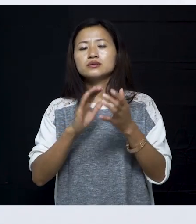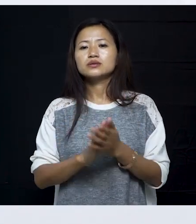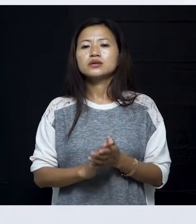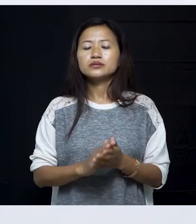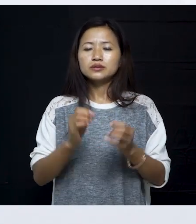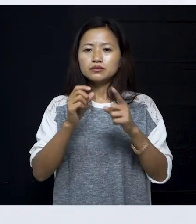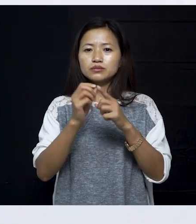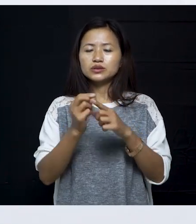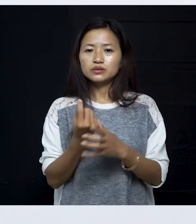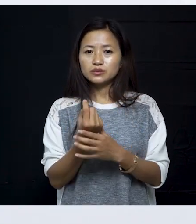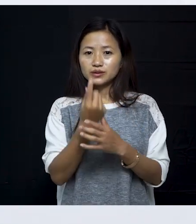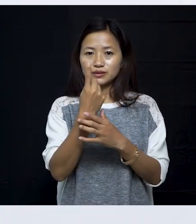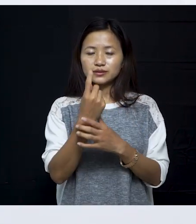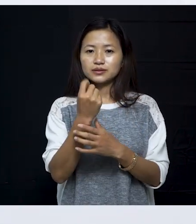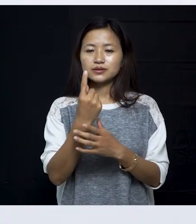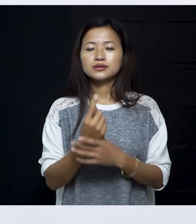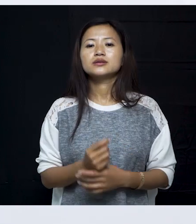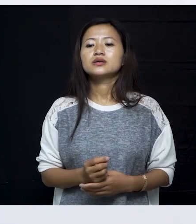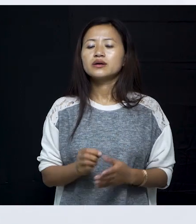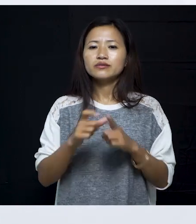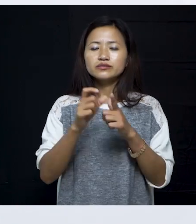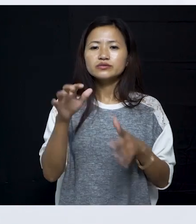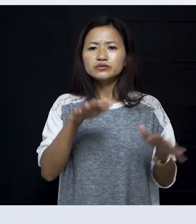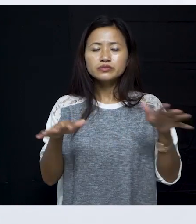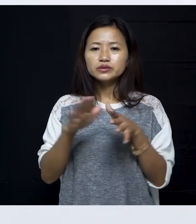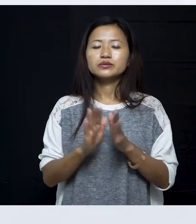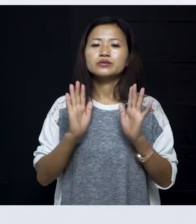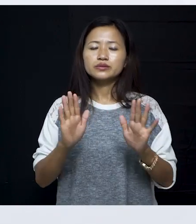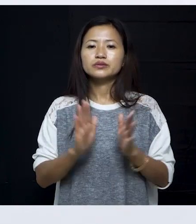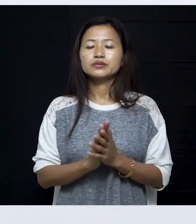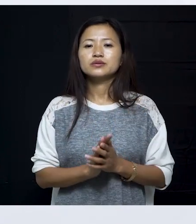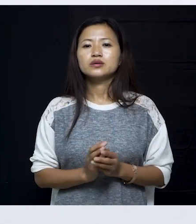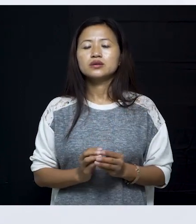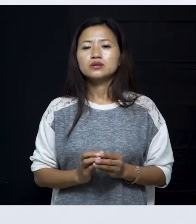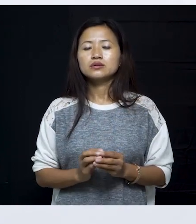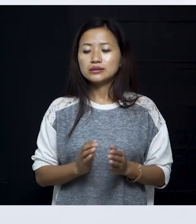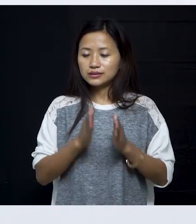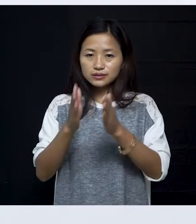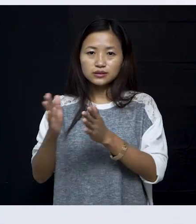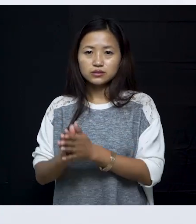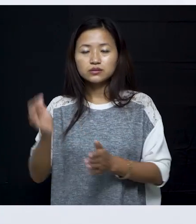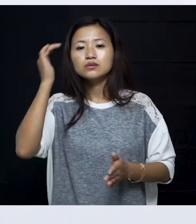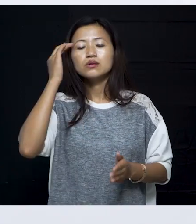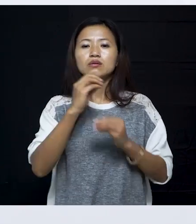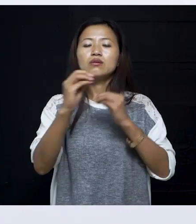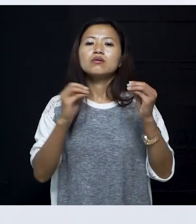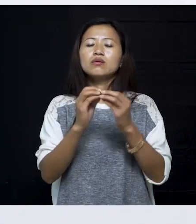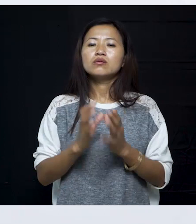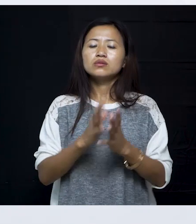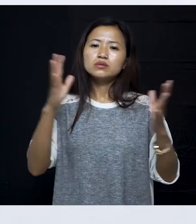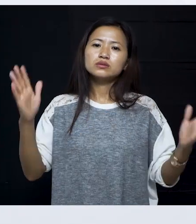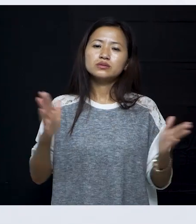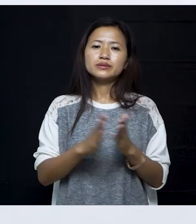Bishop's Candlesticks. You know, that is a drama that you already have. So remember, I've already said that you know about a whole lot